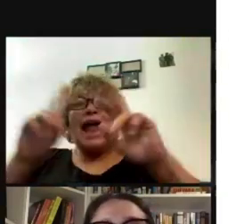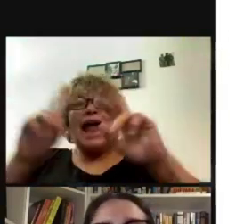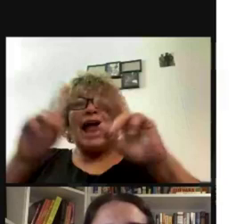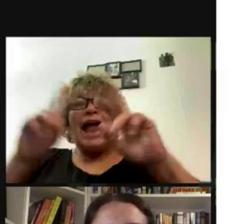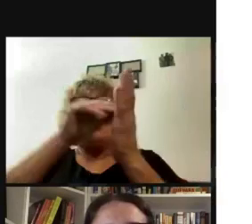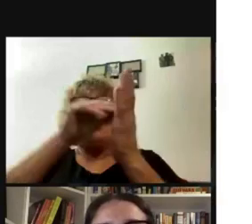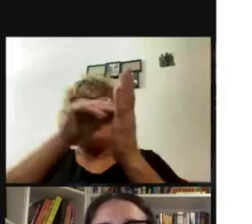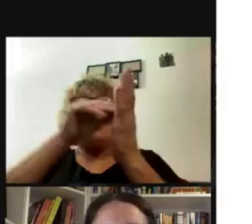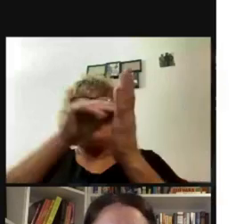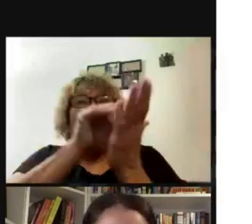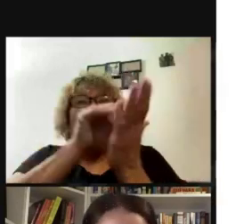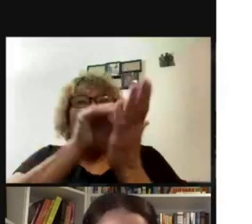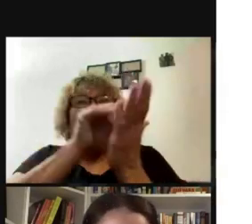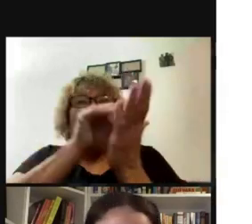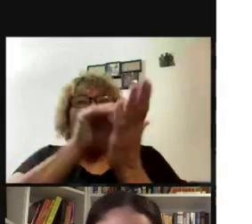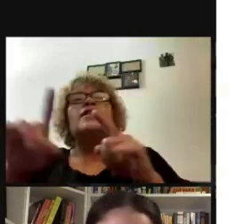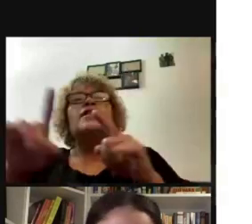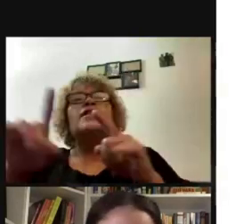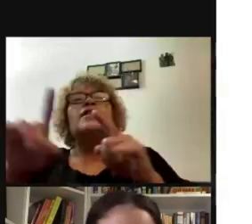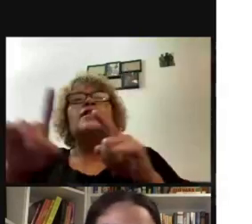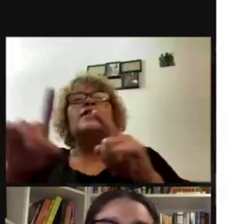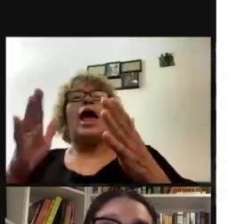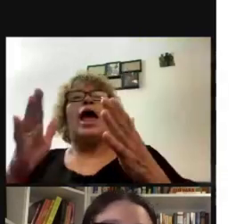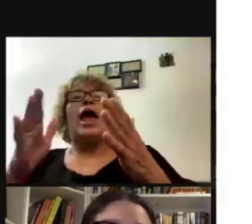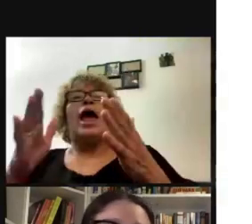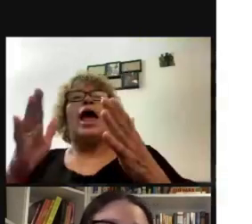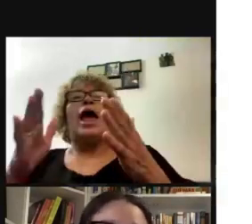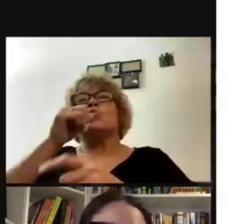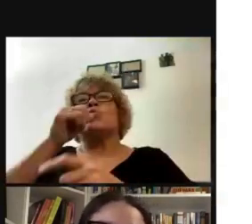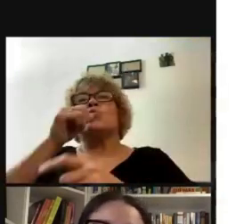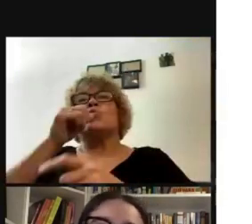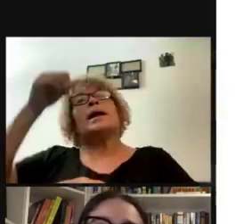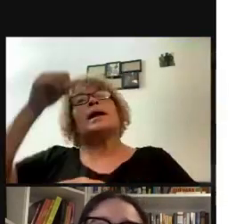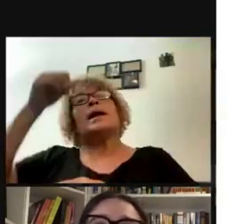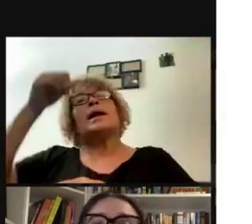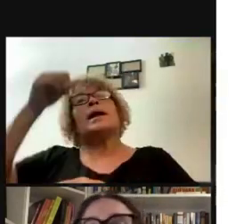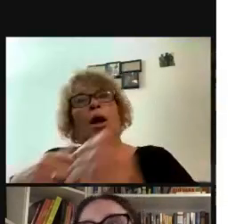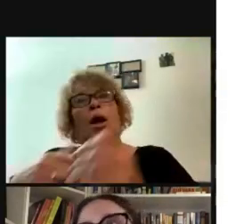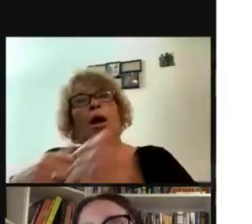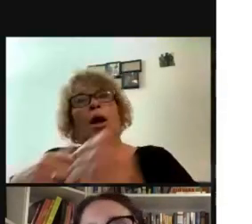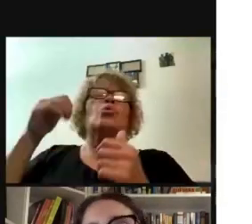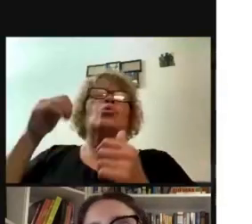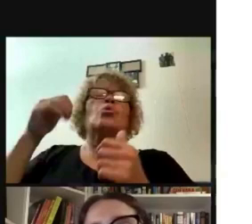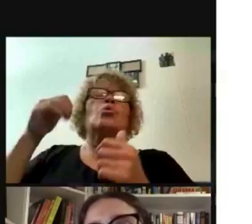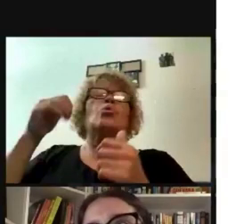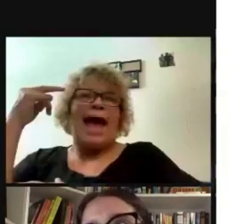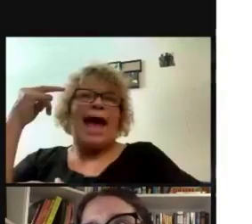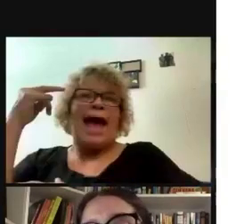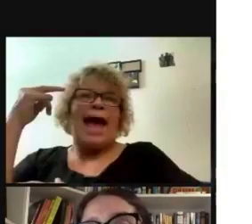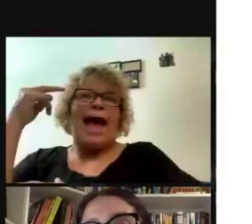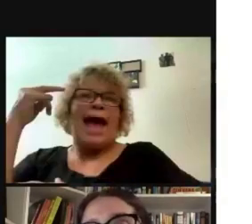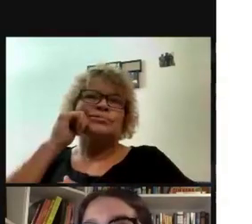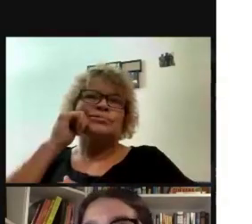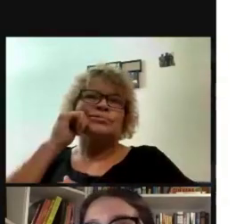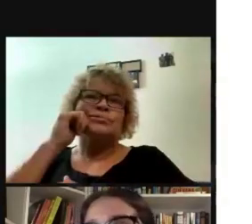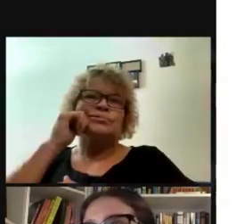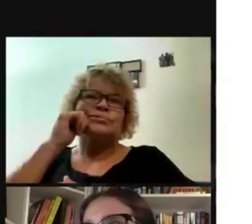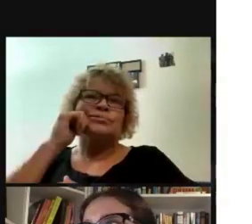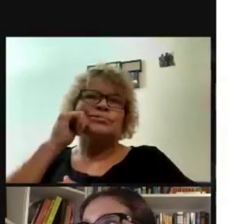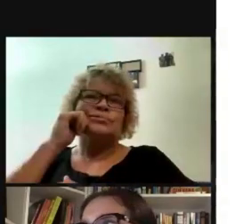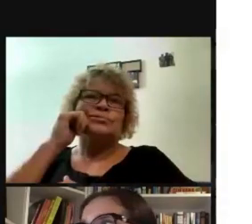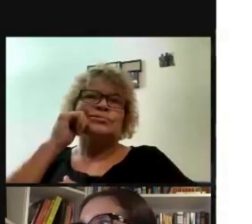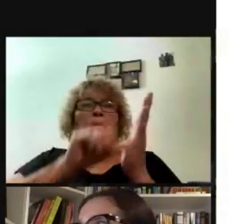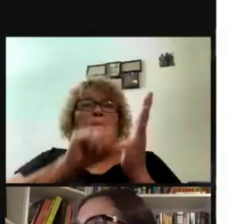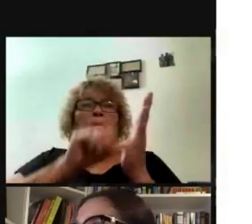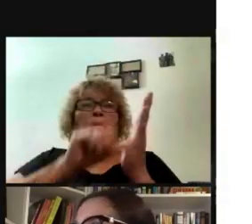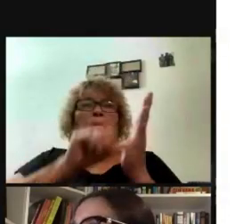documented the ways that Spanish surname women and men, most of whom were Mexican origin, were disproportionately sterilized throughout the